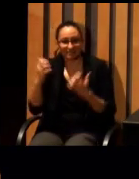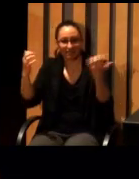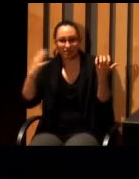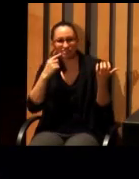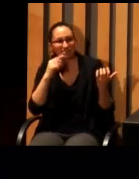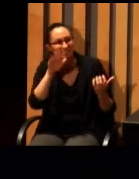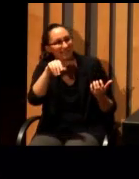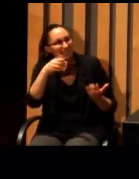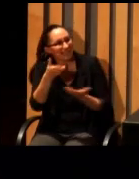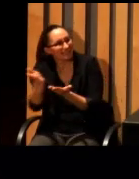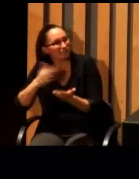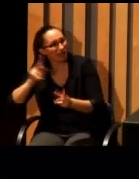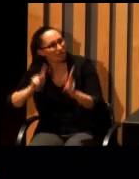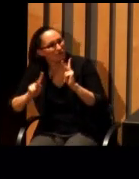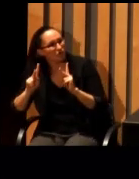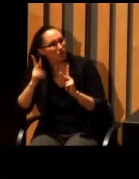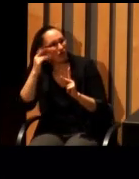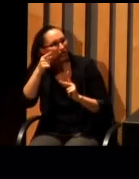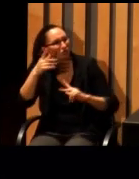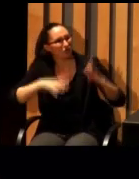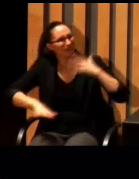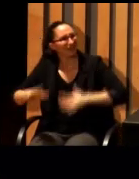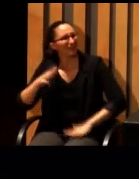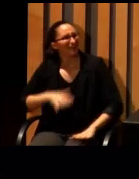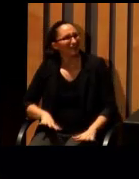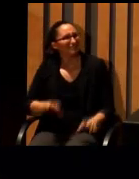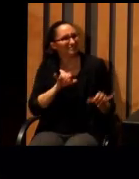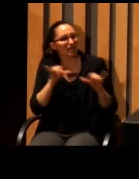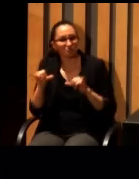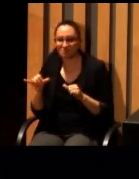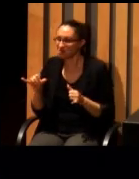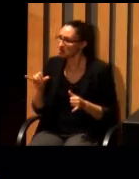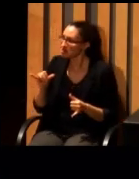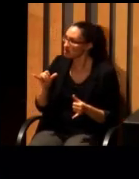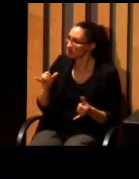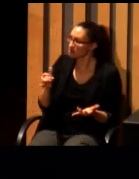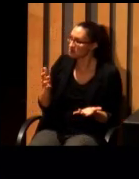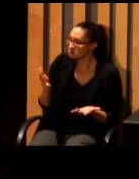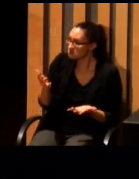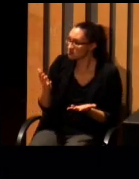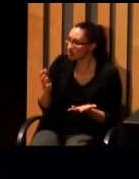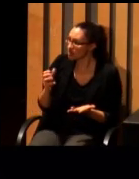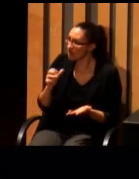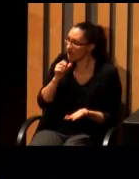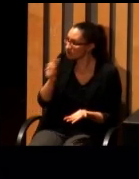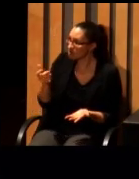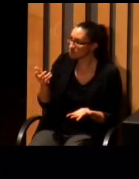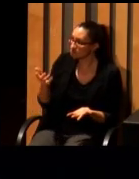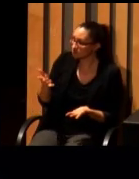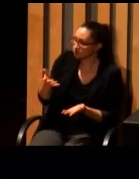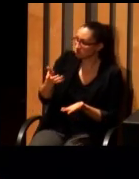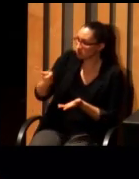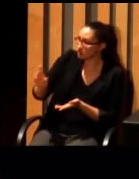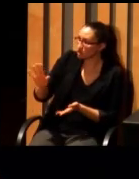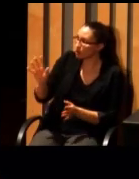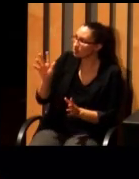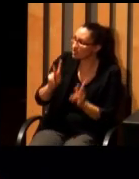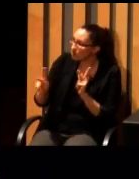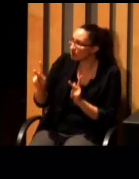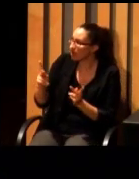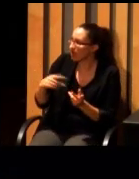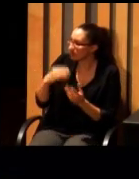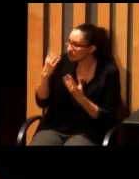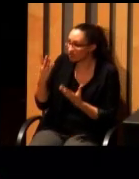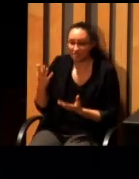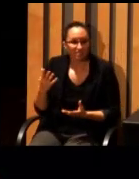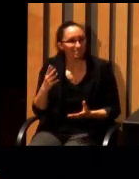are my people, how can you dress up like this? And he says, I ain't got nothing against your kin. I ain't got nothing. And she says back something to him, and he